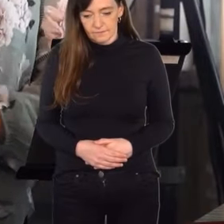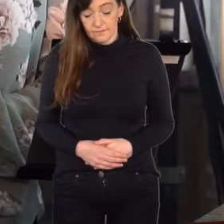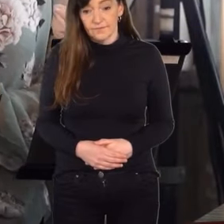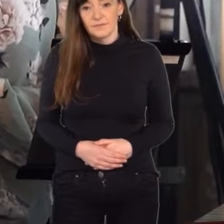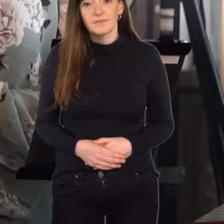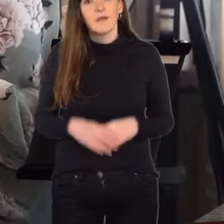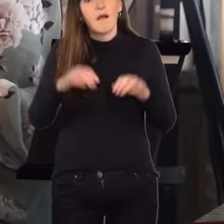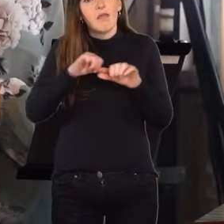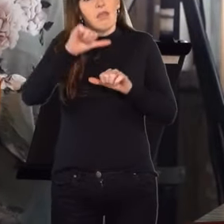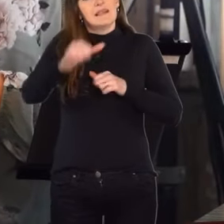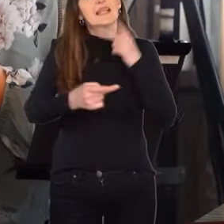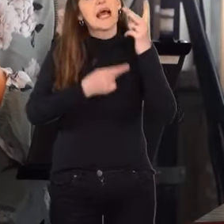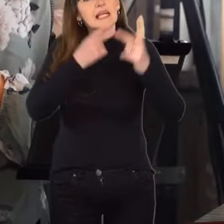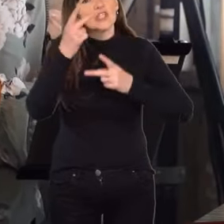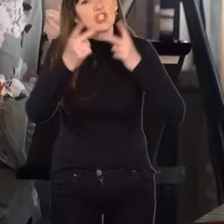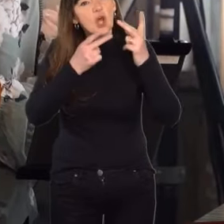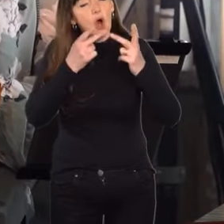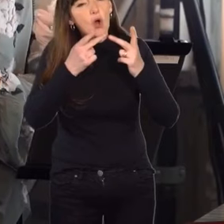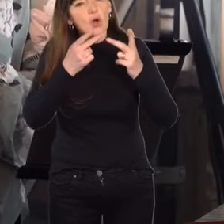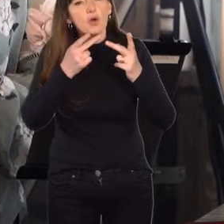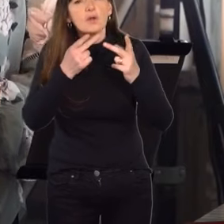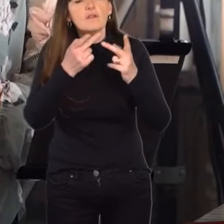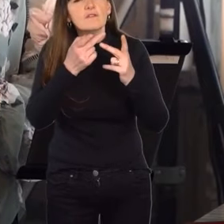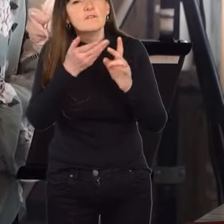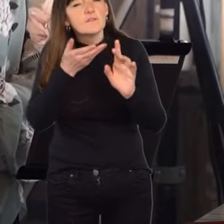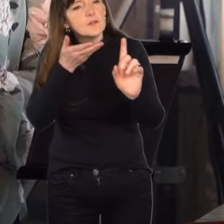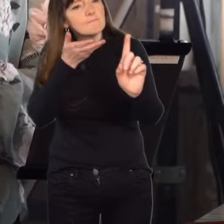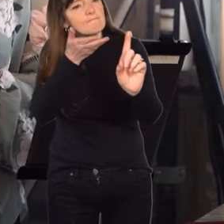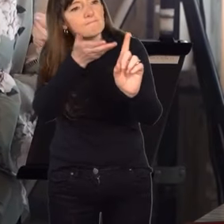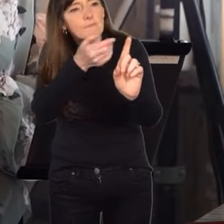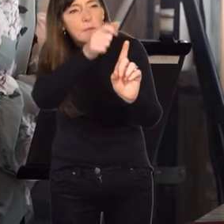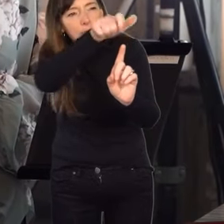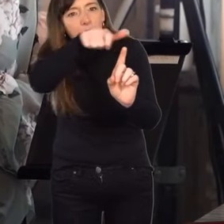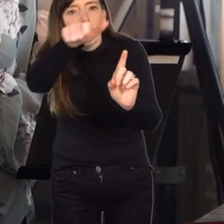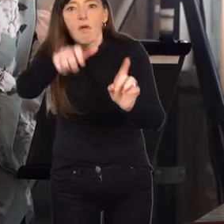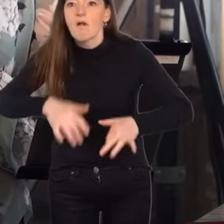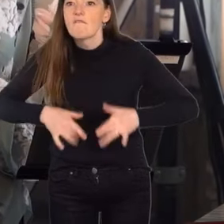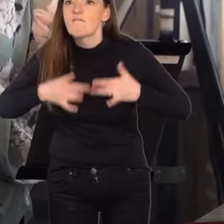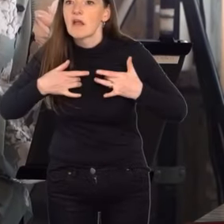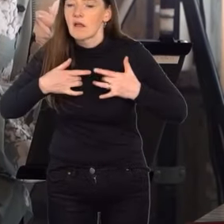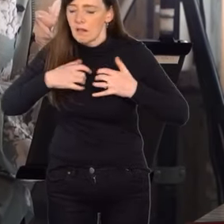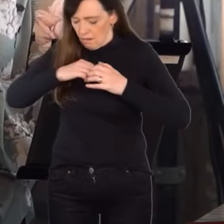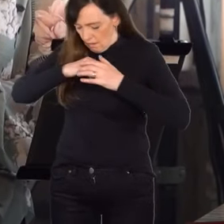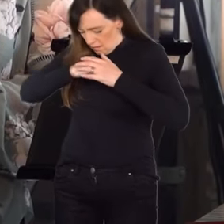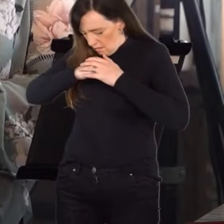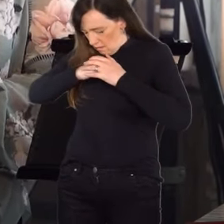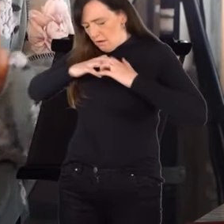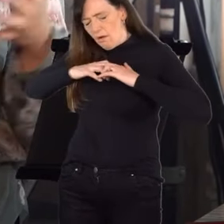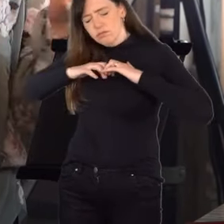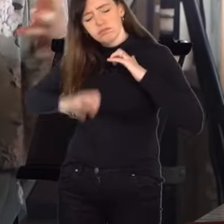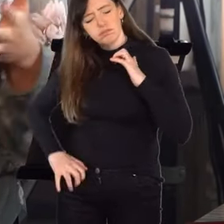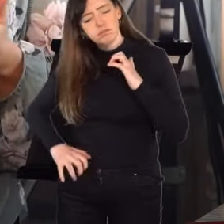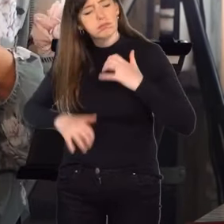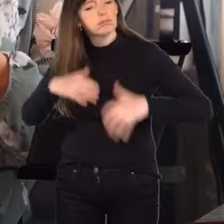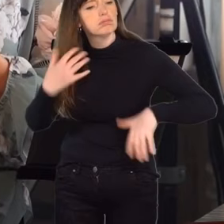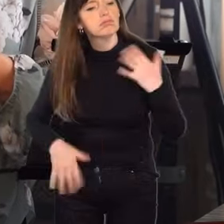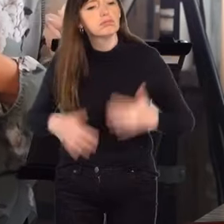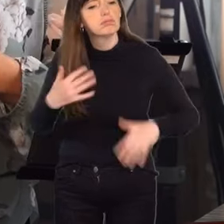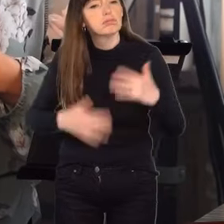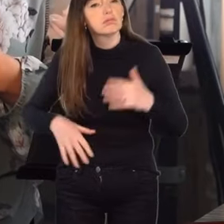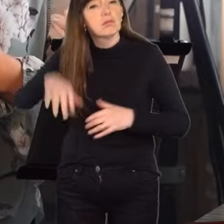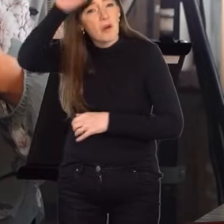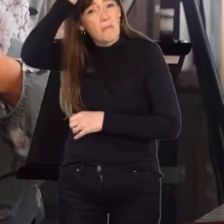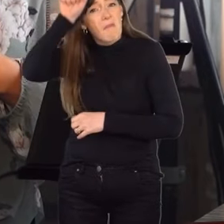This song is for those of us who feel broken and hurting, to remind our hearts that we have a King who